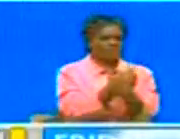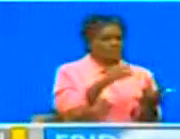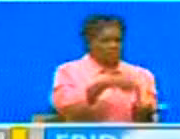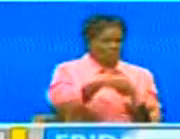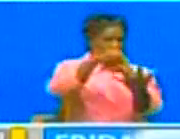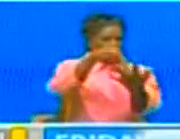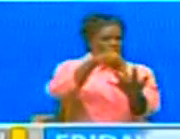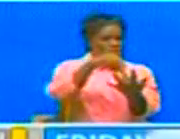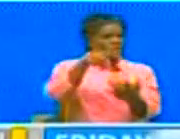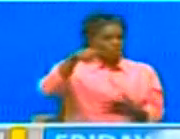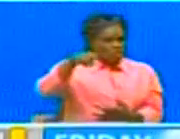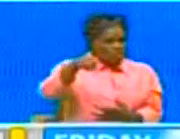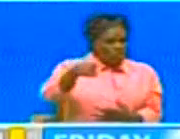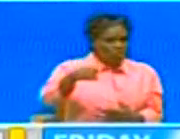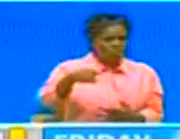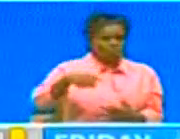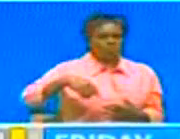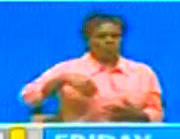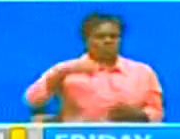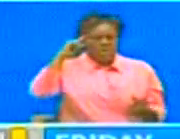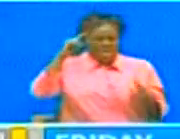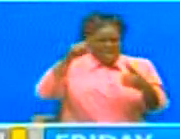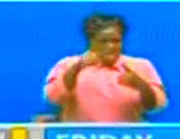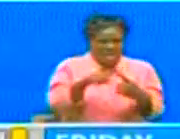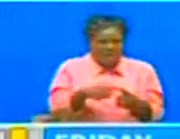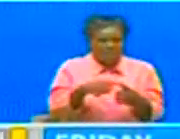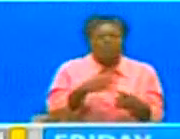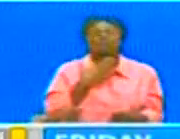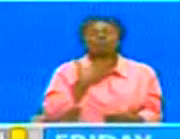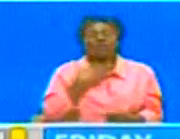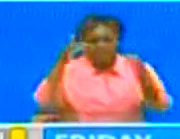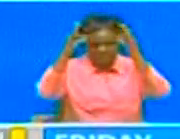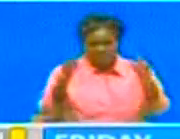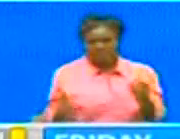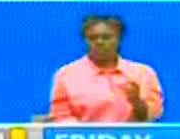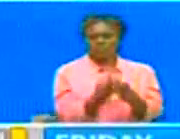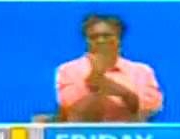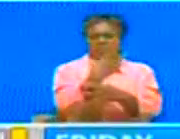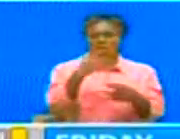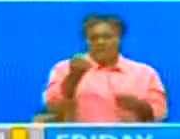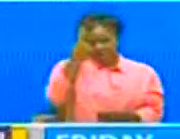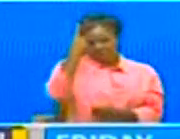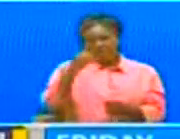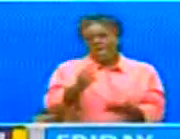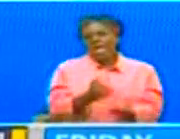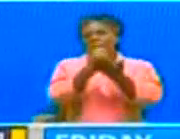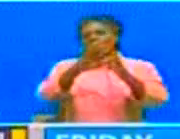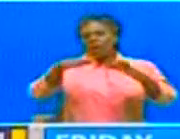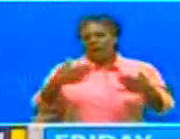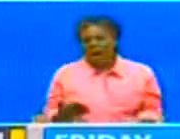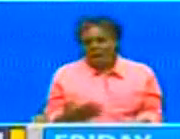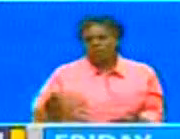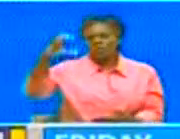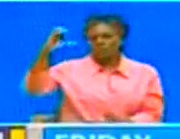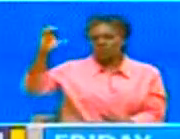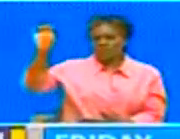Is it something that you've actively and intentionally decided to do, to create that understanding, and how does it help in terms of being a